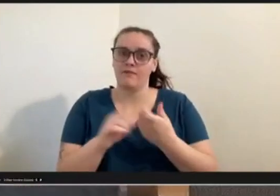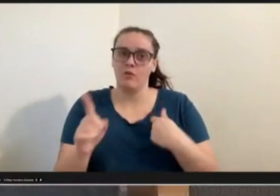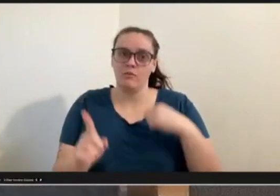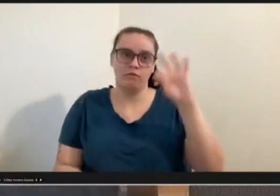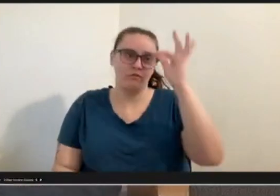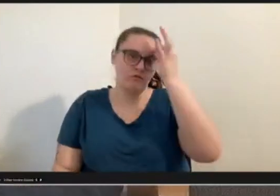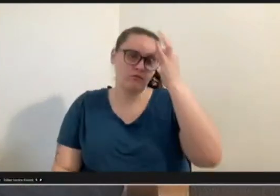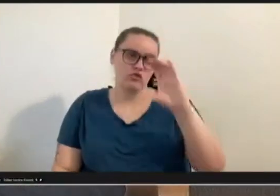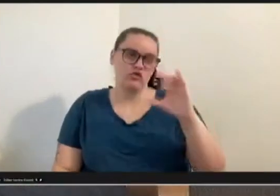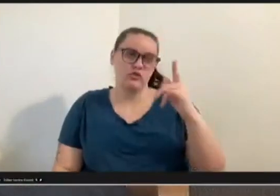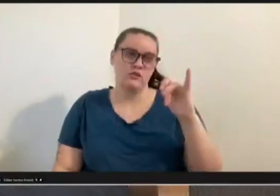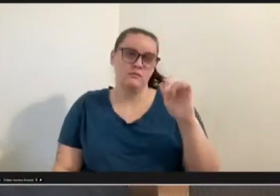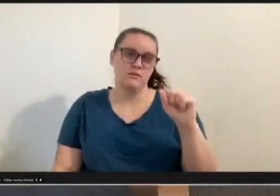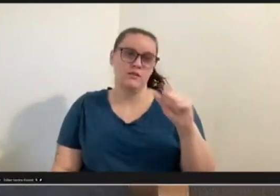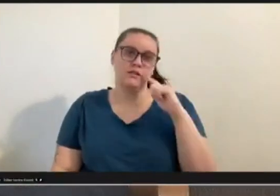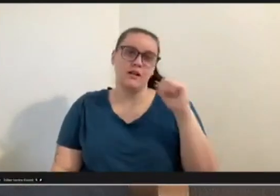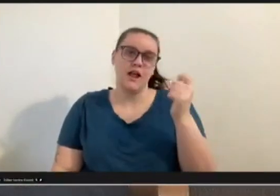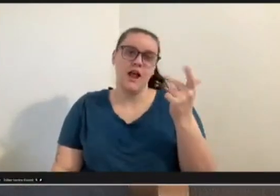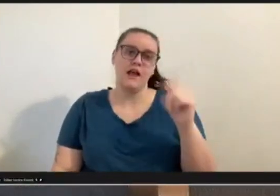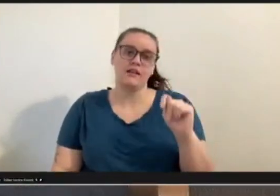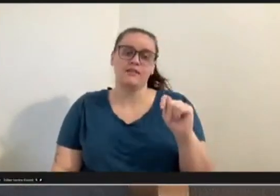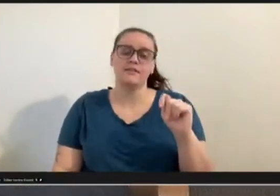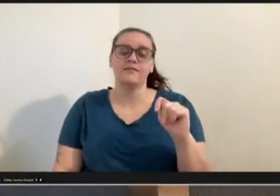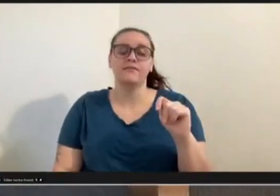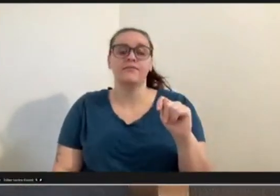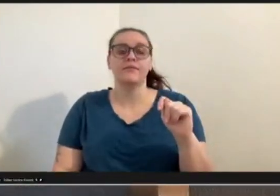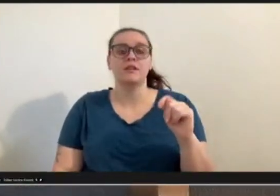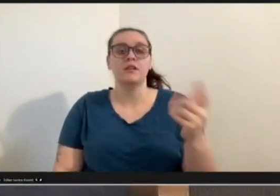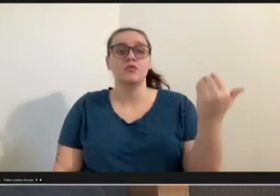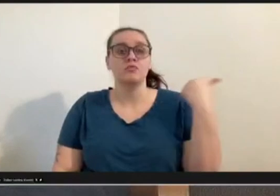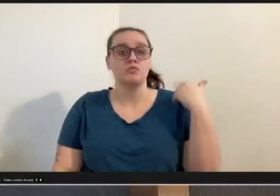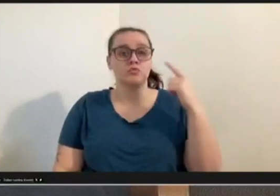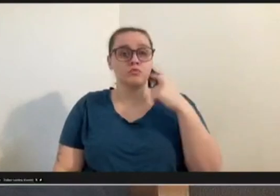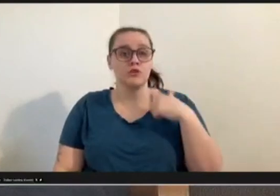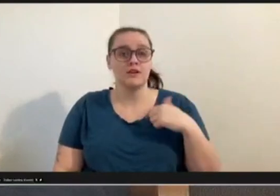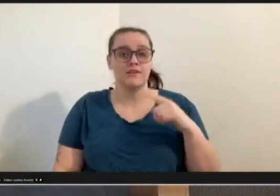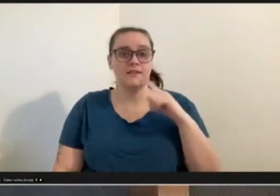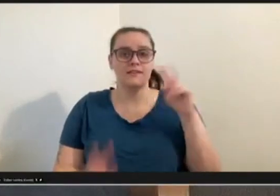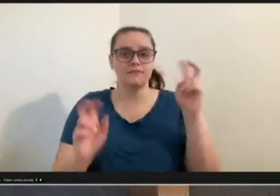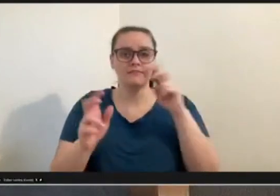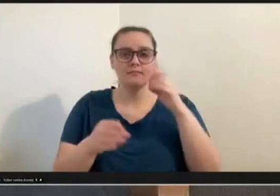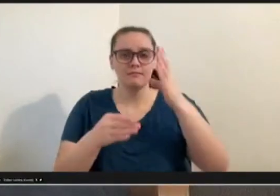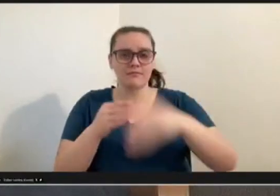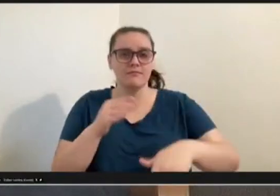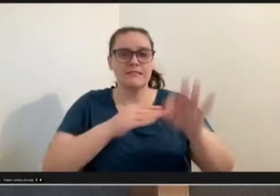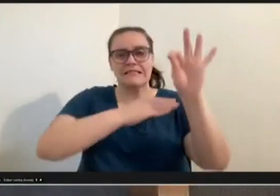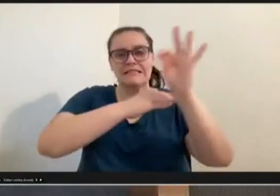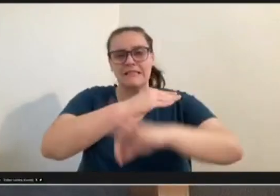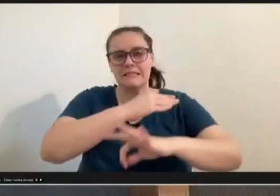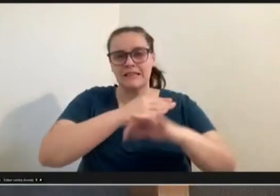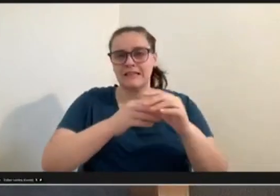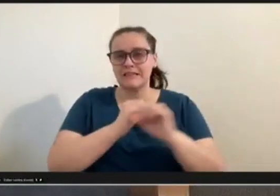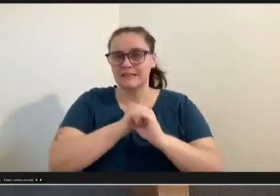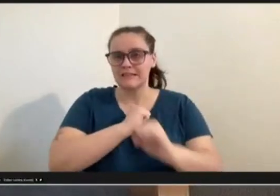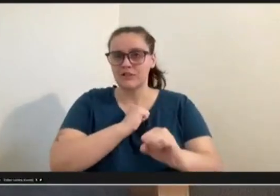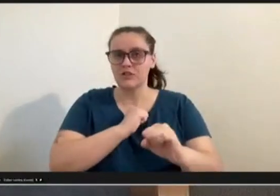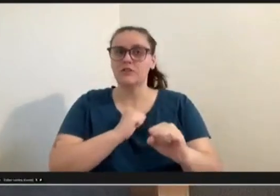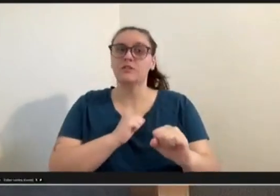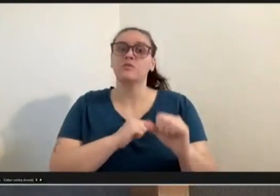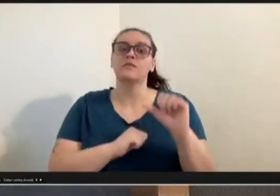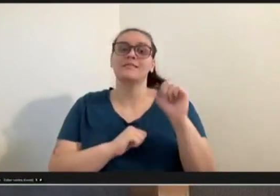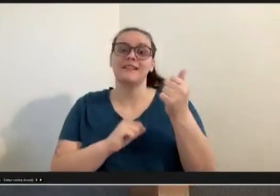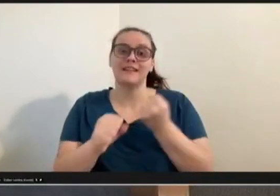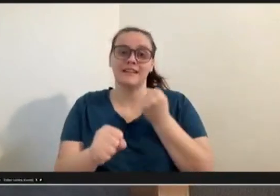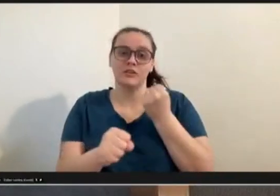The previous sunset extensions for the enterprise zone programs have been for 10 years, which we'd argue should be the